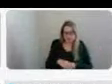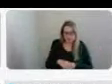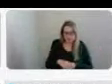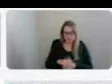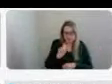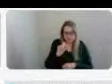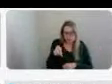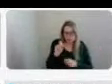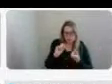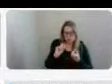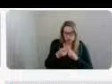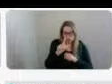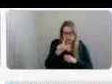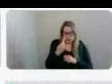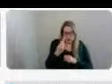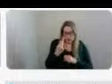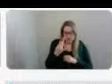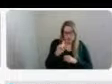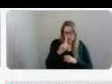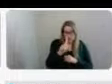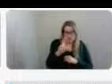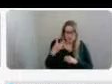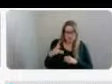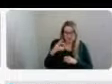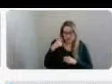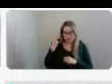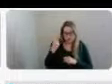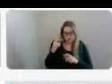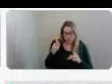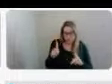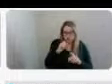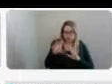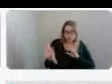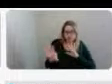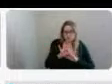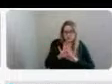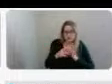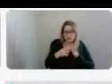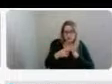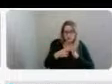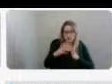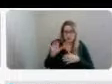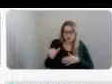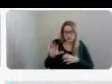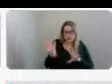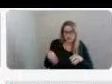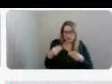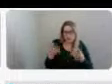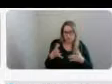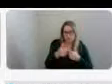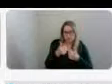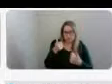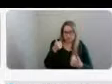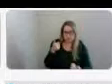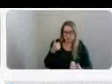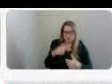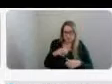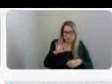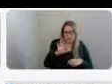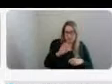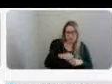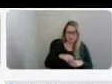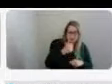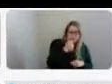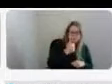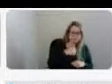need to change ld17 if only for the sake of the person who gets elected to represented it given the distance factor that he or she would have to